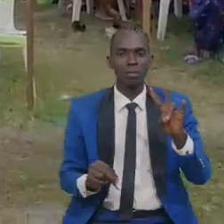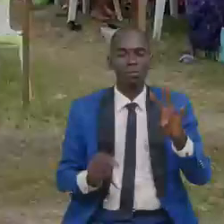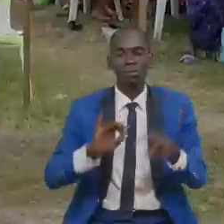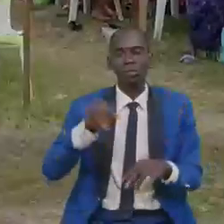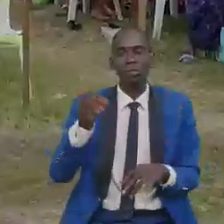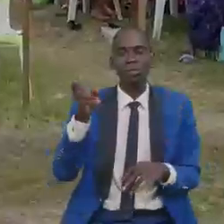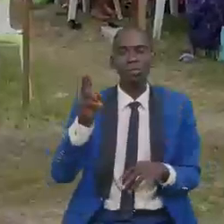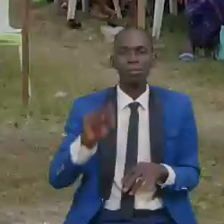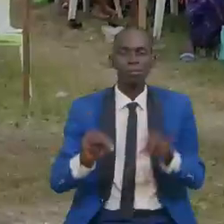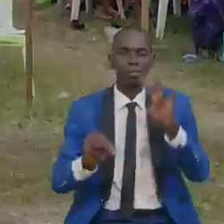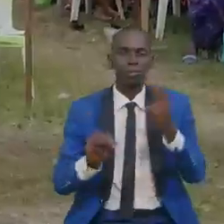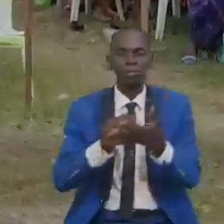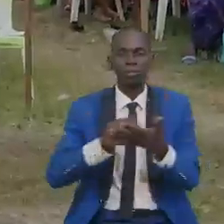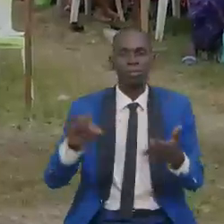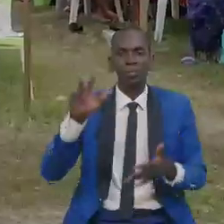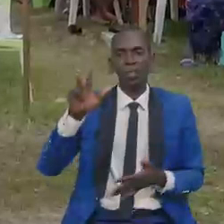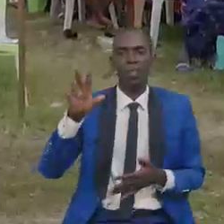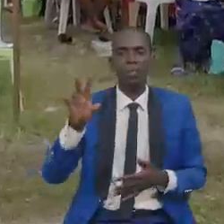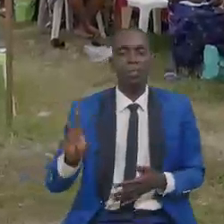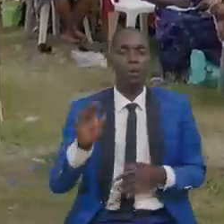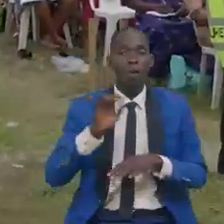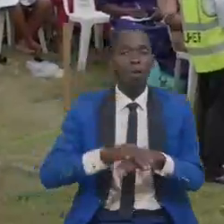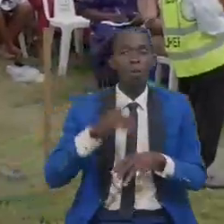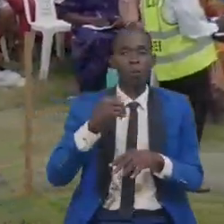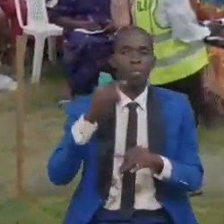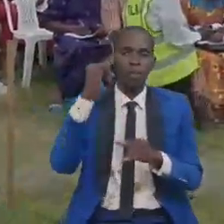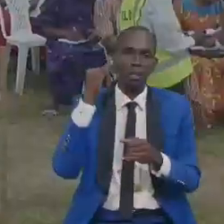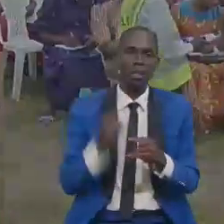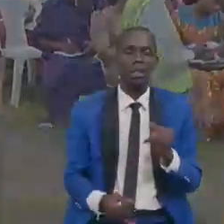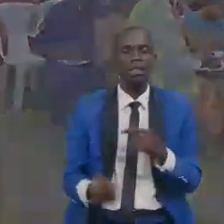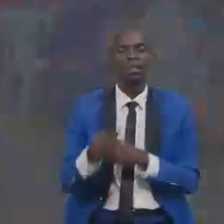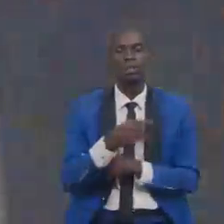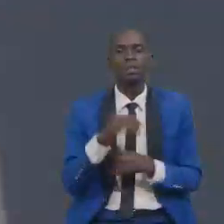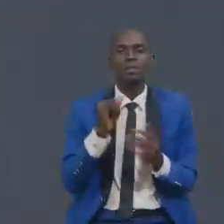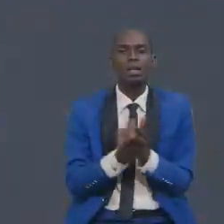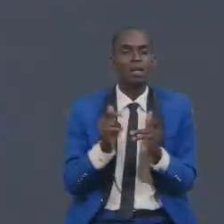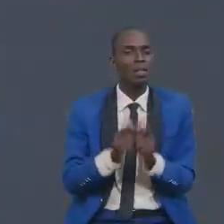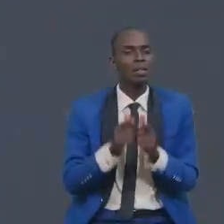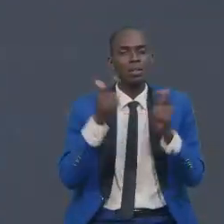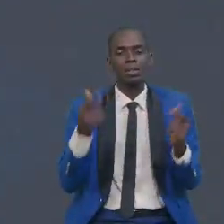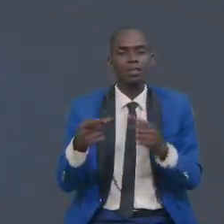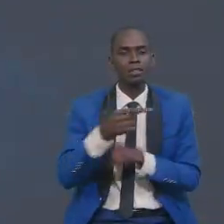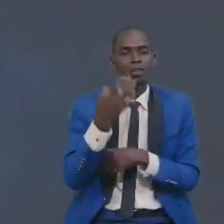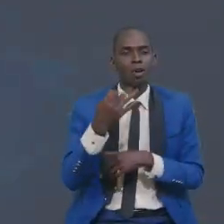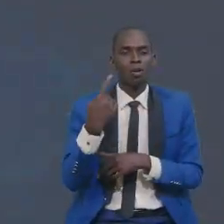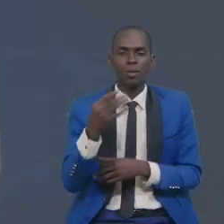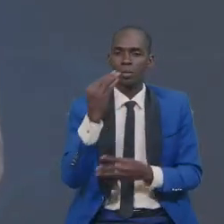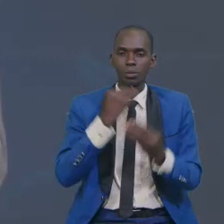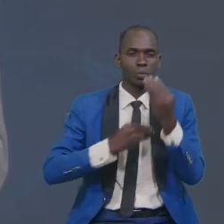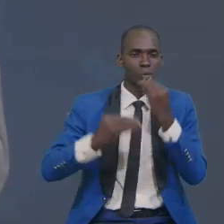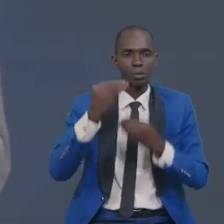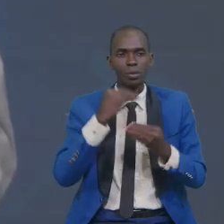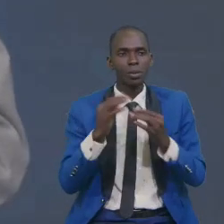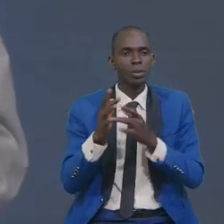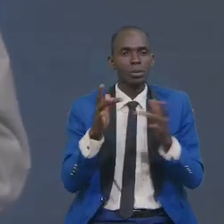7 on the last day that great day of the feast Jesus